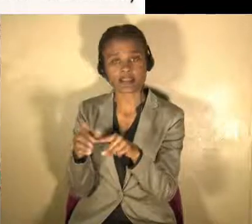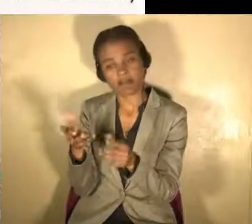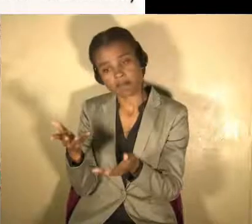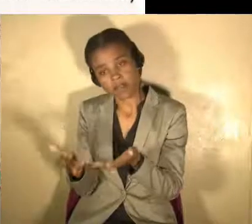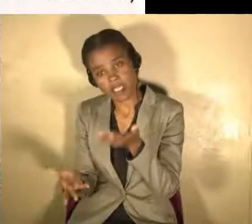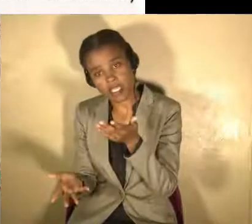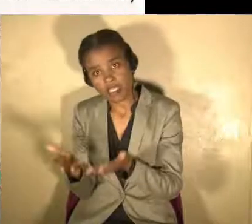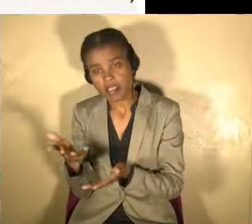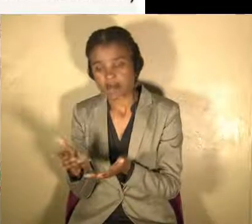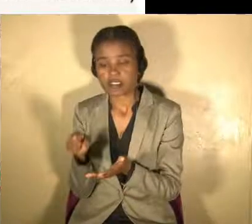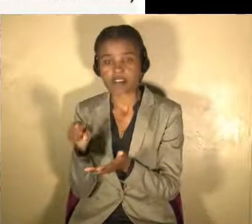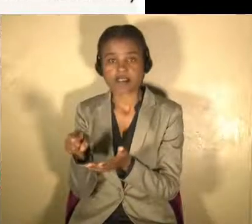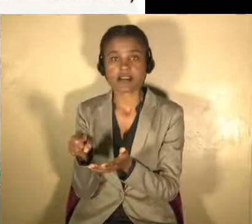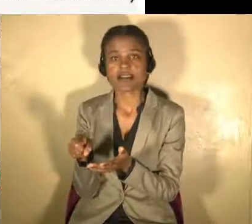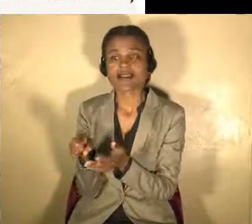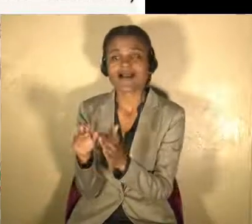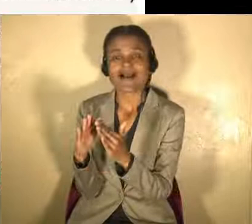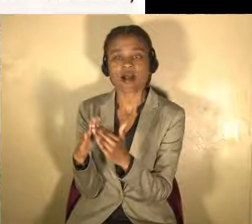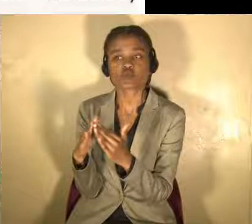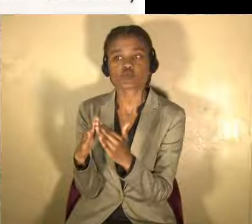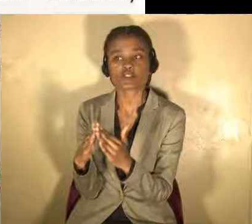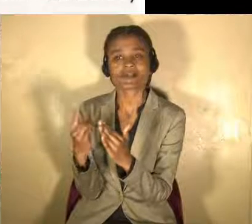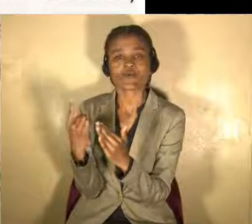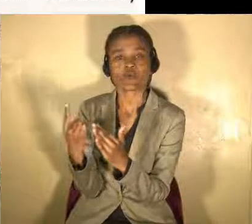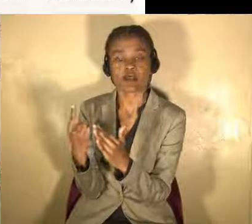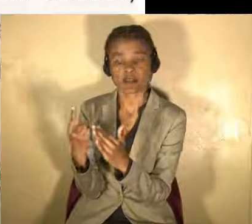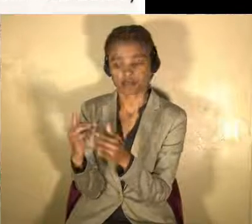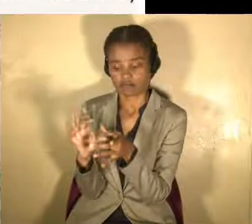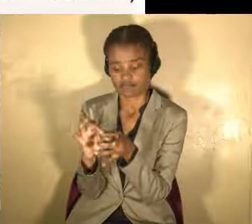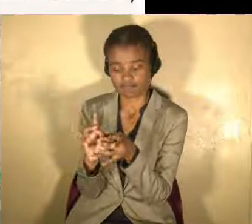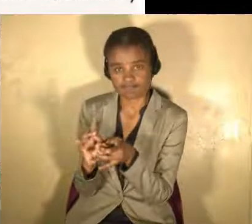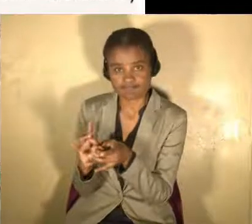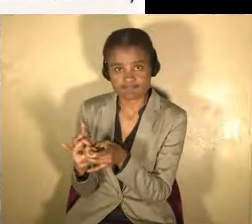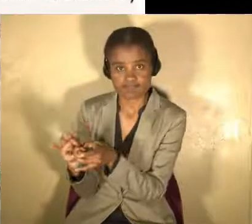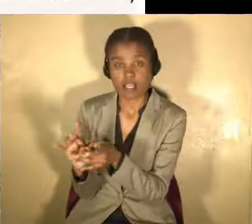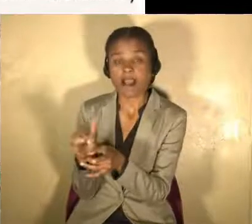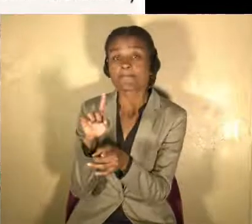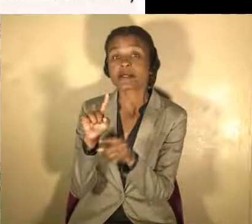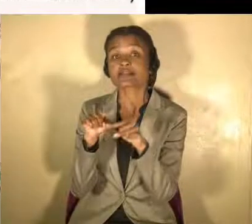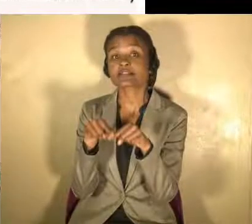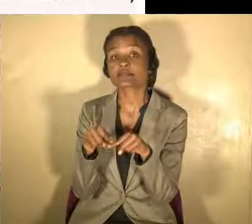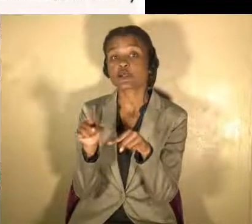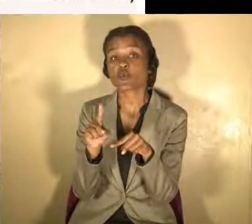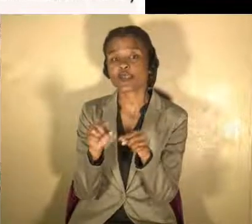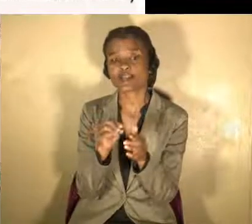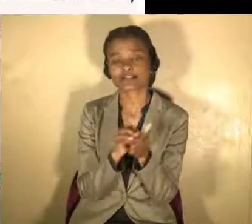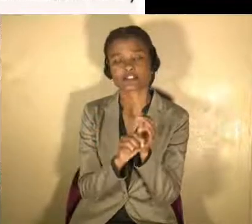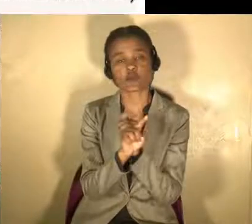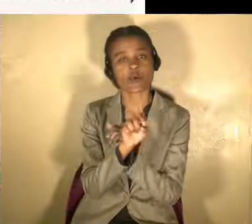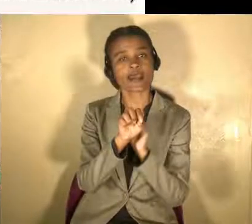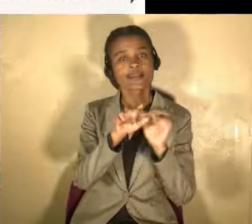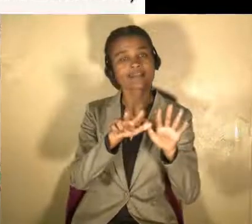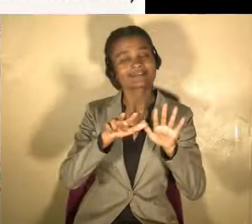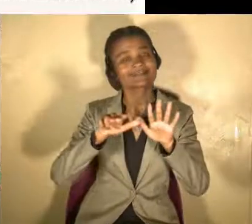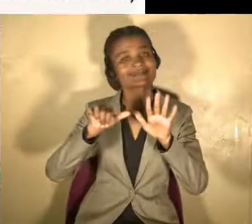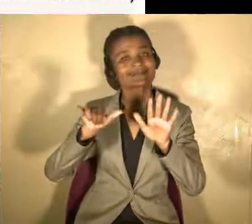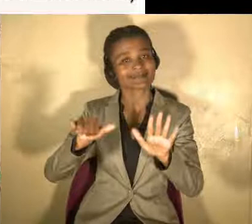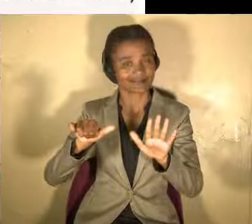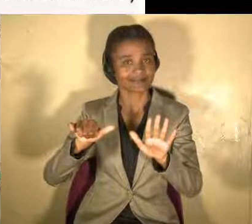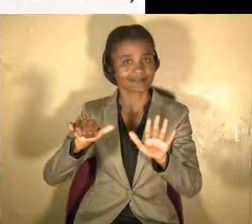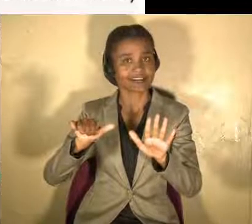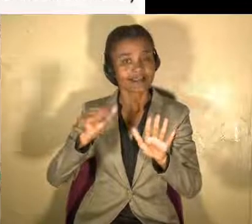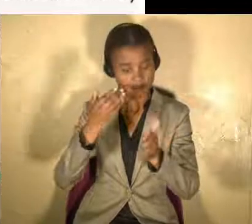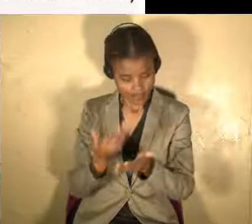such long-term relationships may be established. Hence, Section 186 made provision for